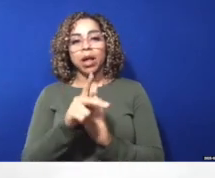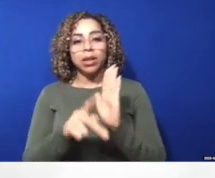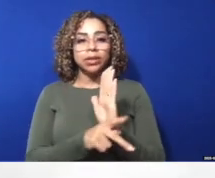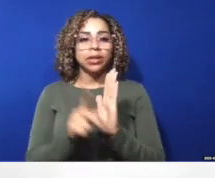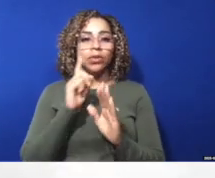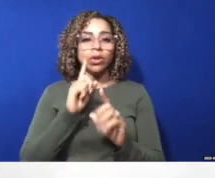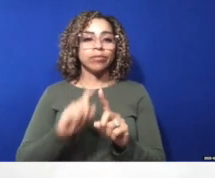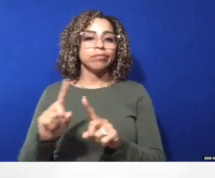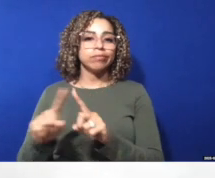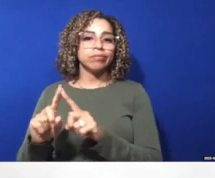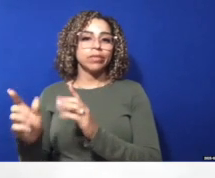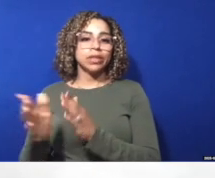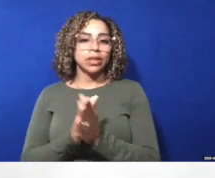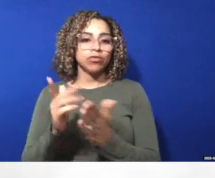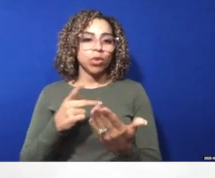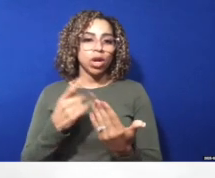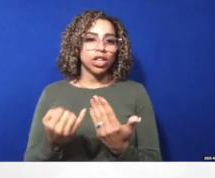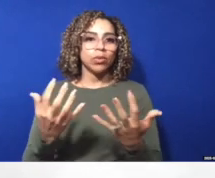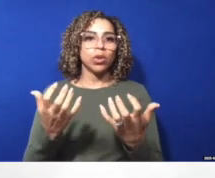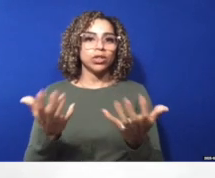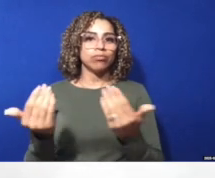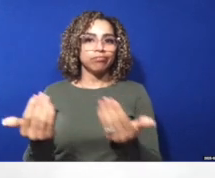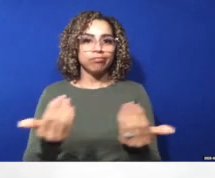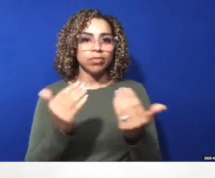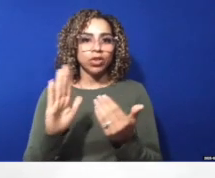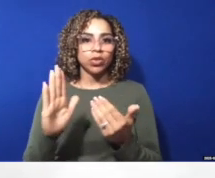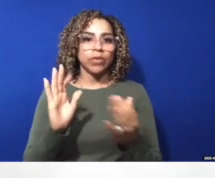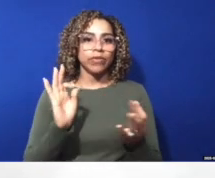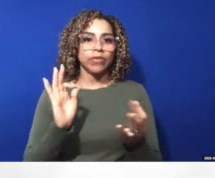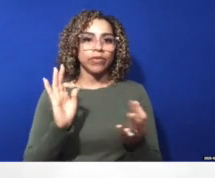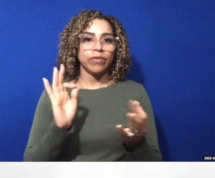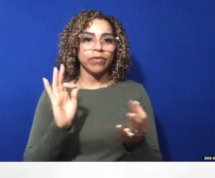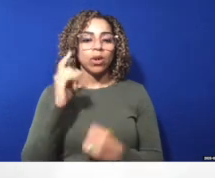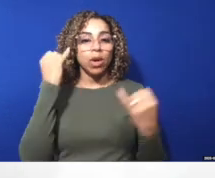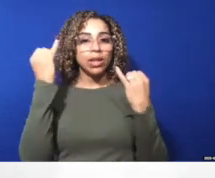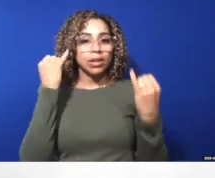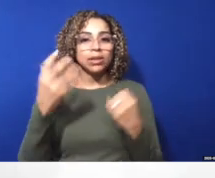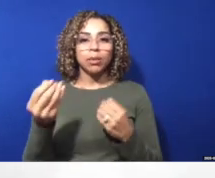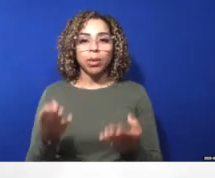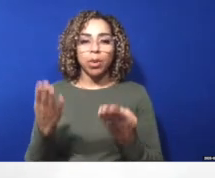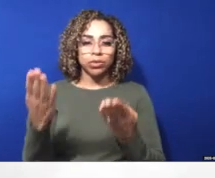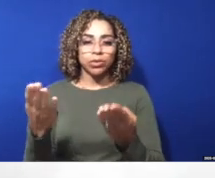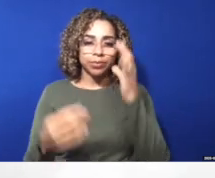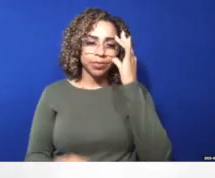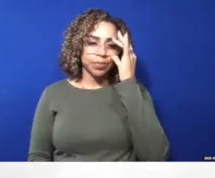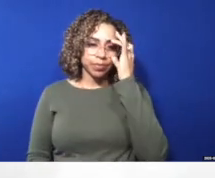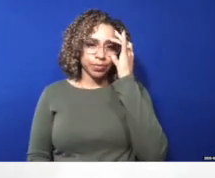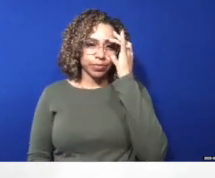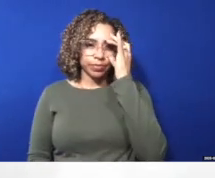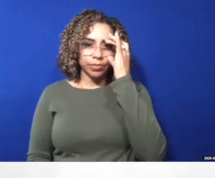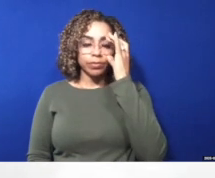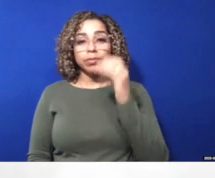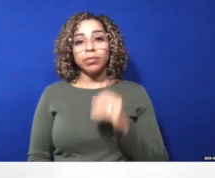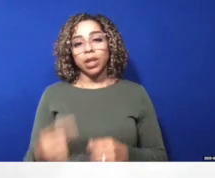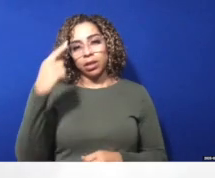able to get your feedback on those ideas and proposals. And I think we had some